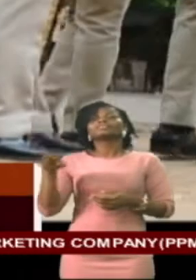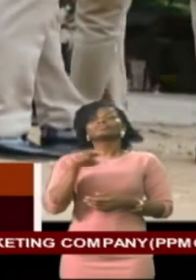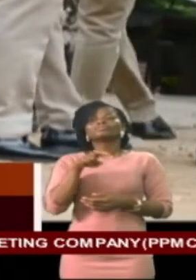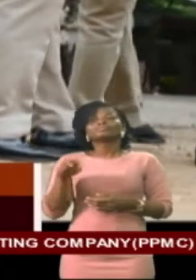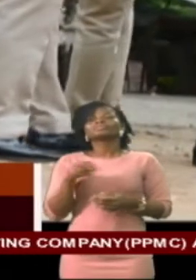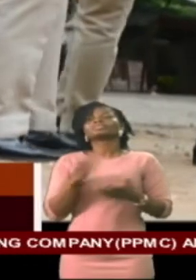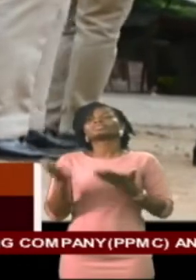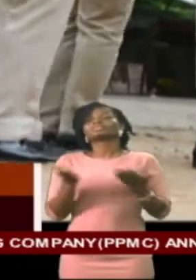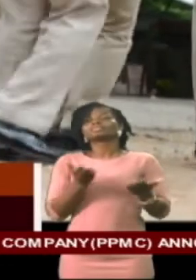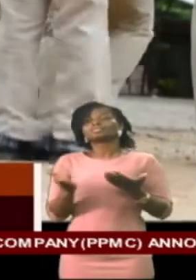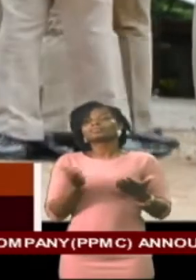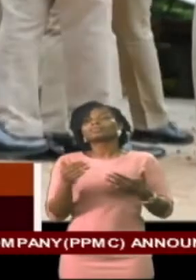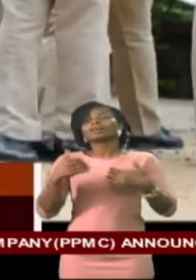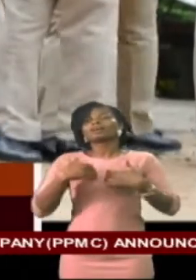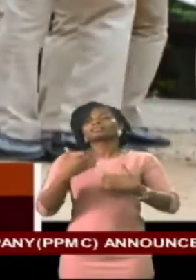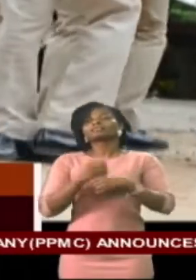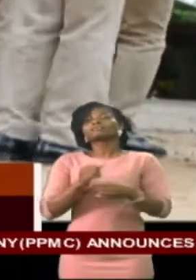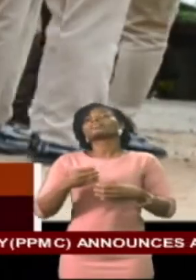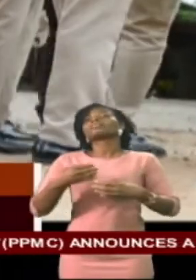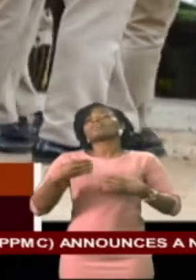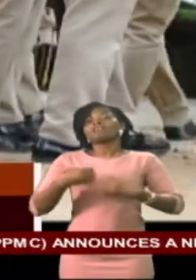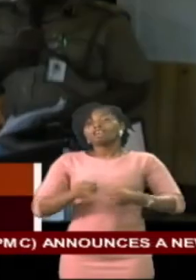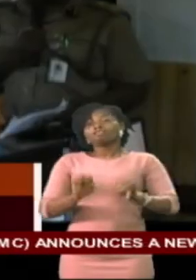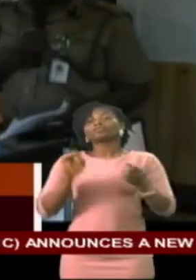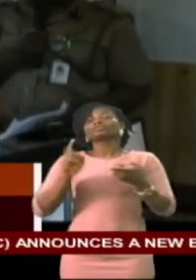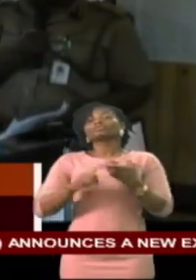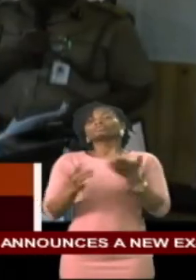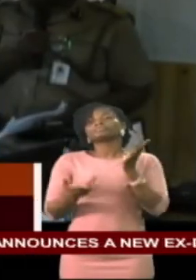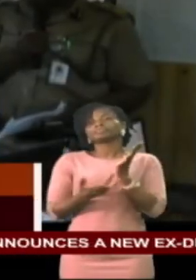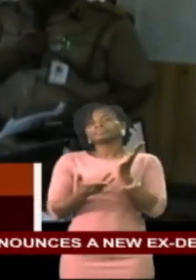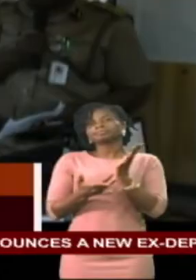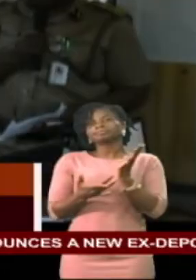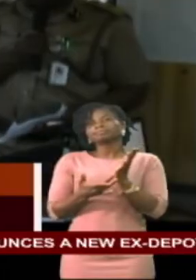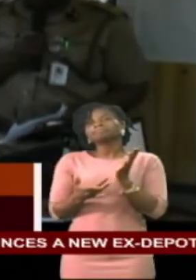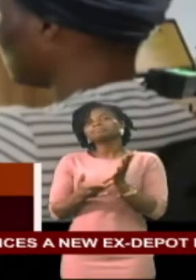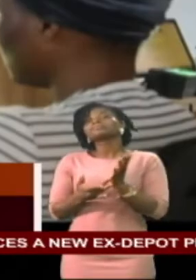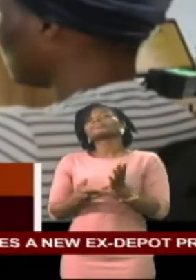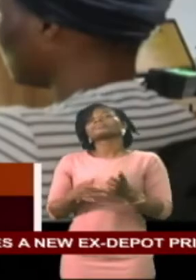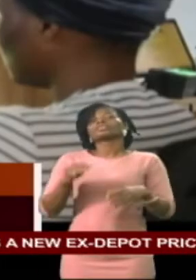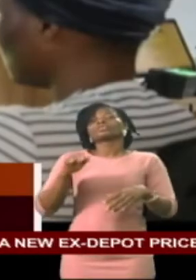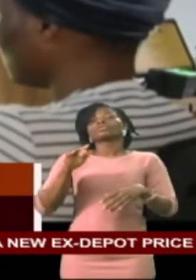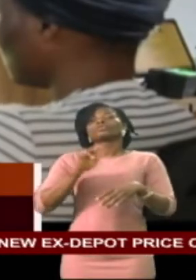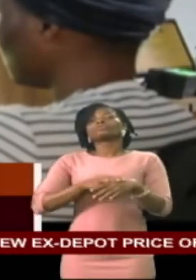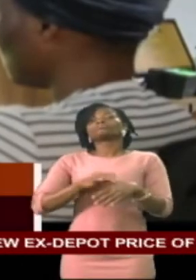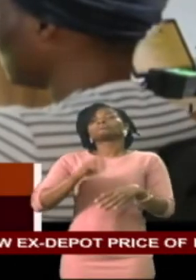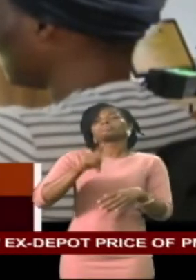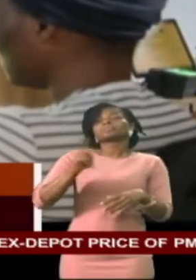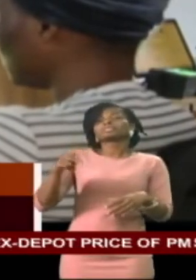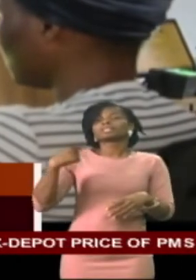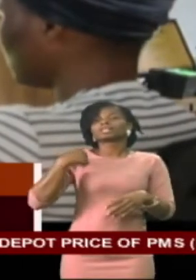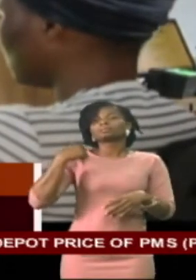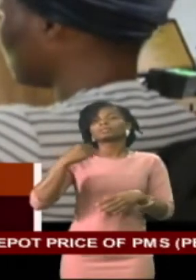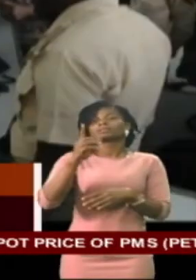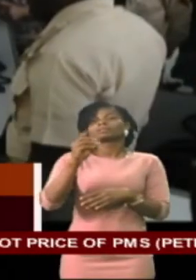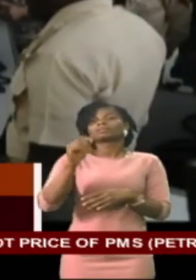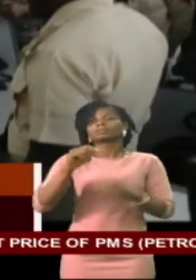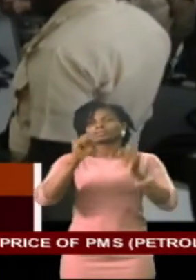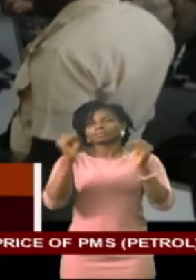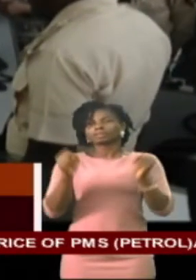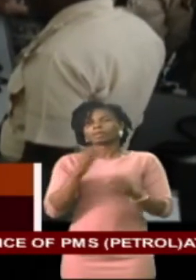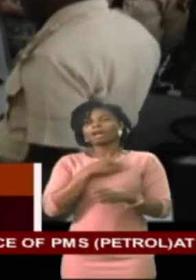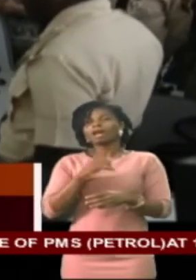made conscious efforts to digitize its operations. Migrant e-registration, passport application data processing system,